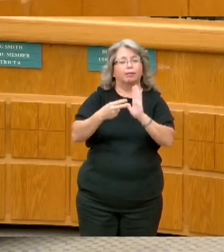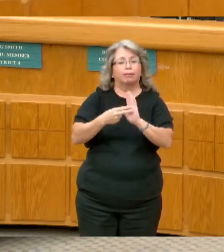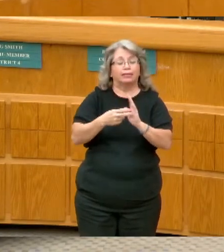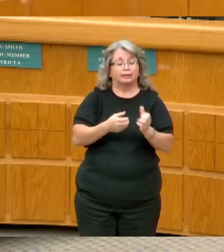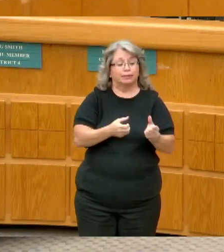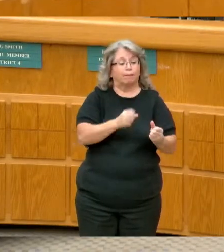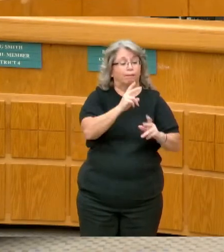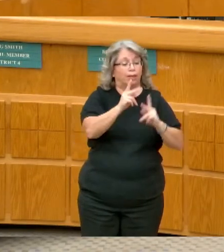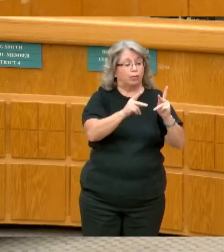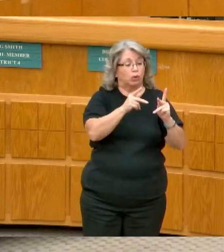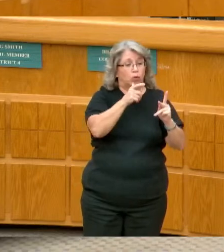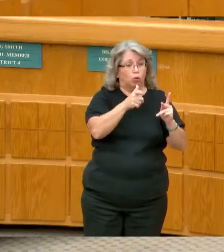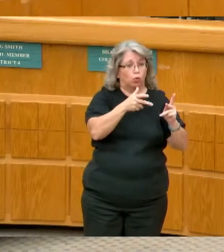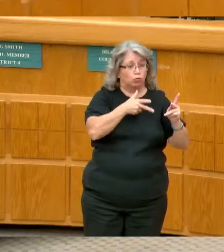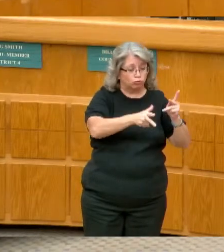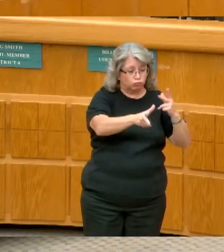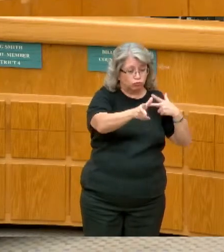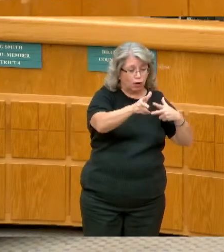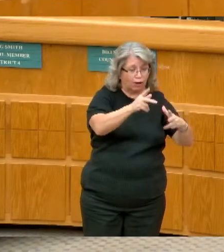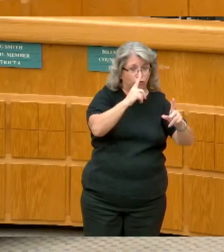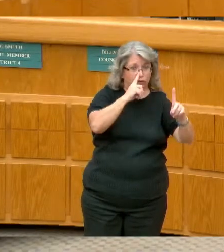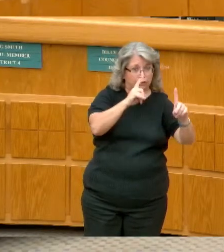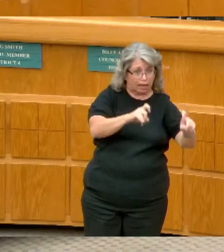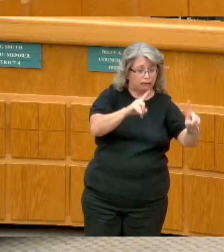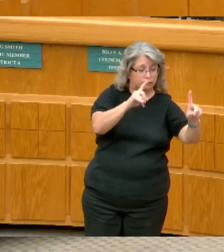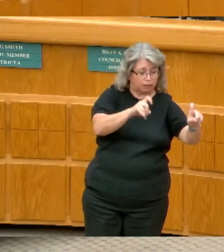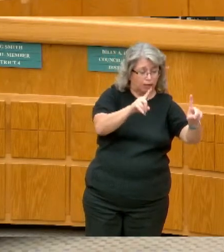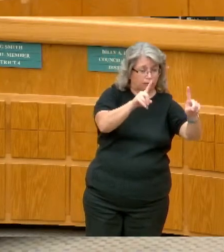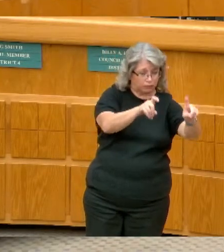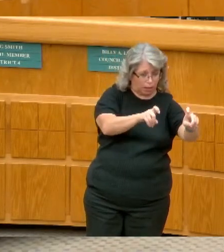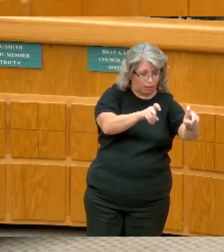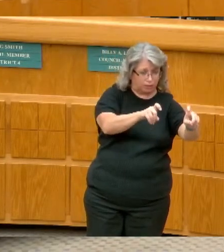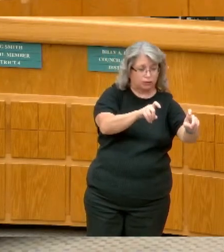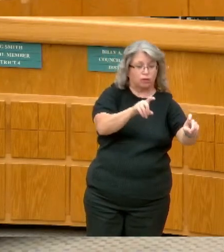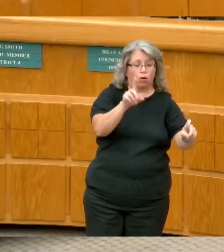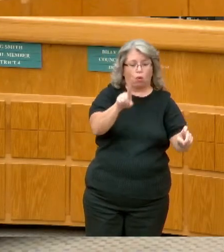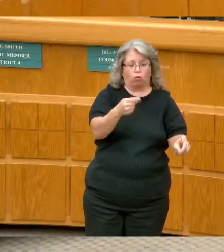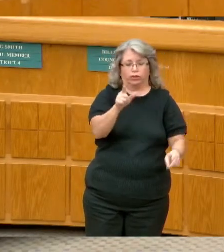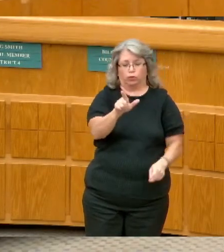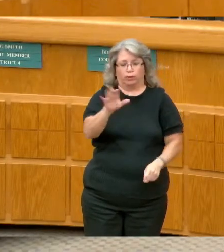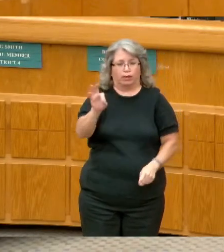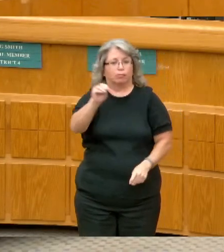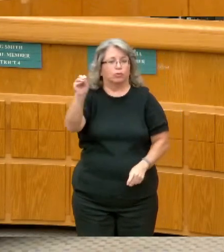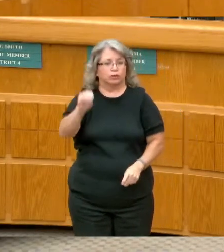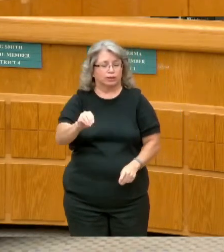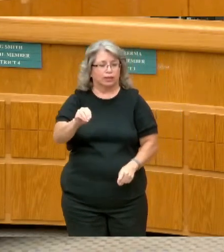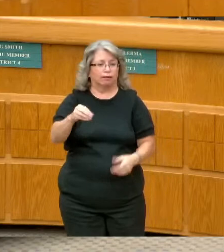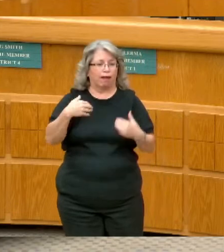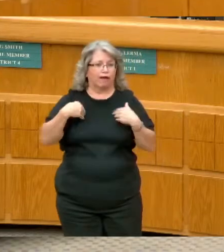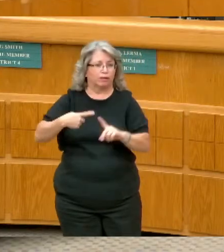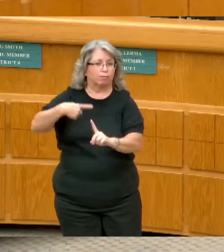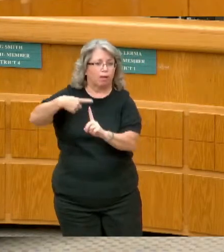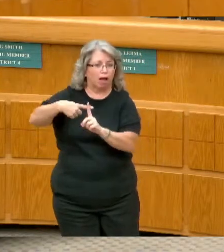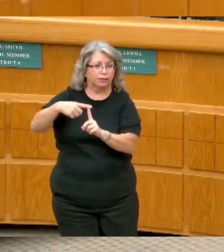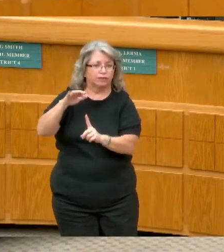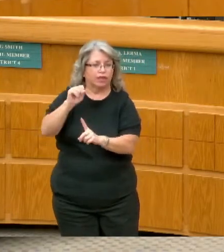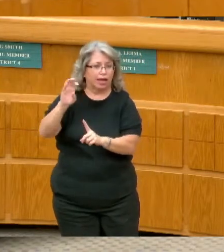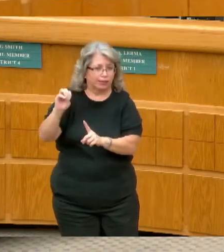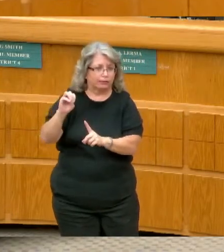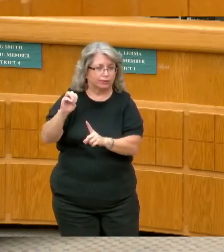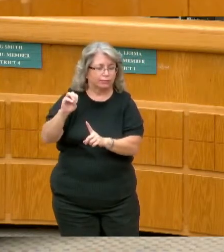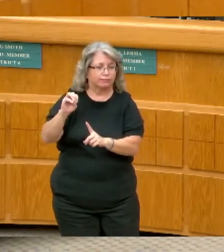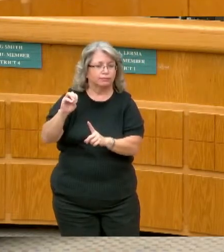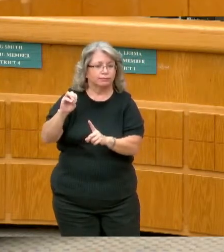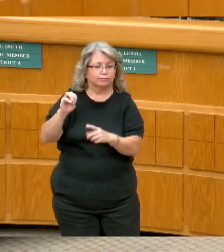our drive-through become positive with COVID-19. So that's definitely a good indication